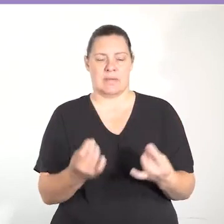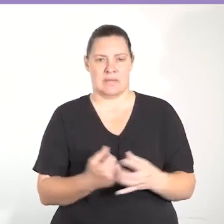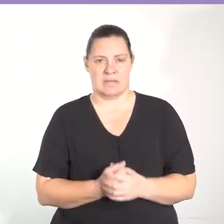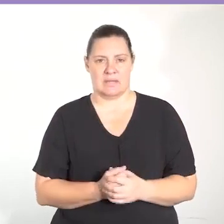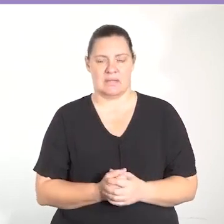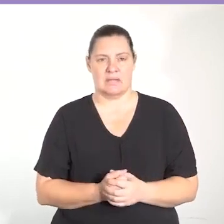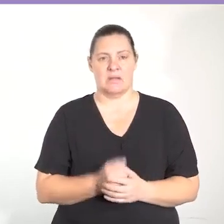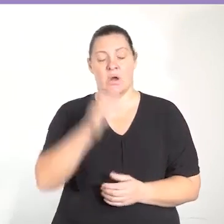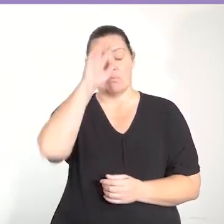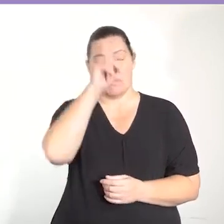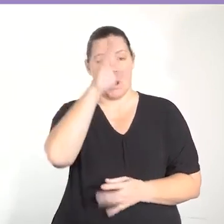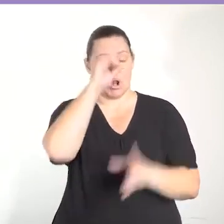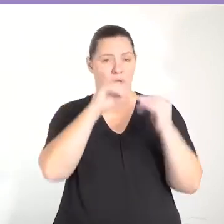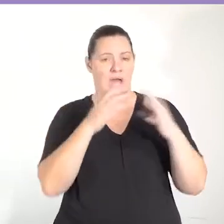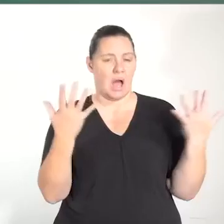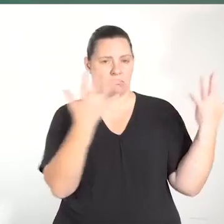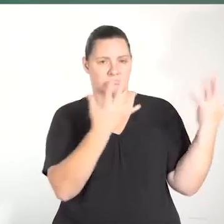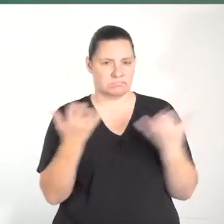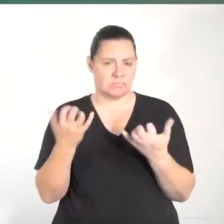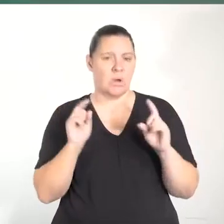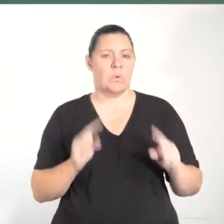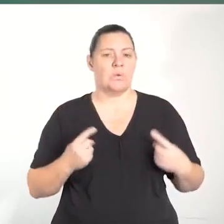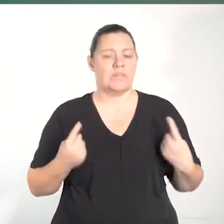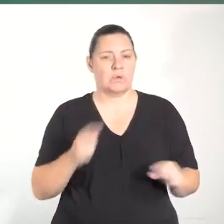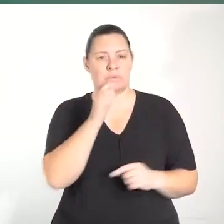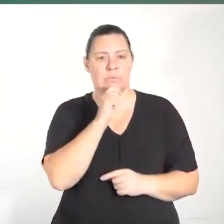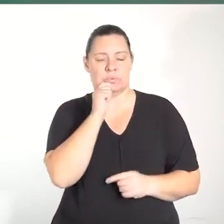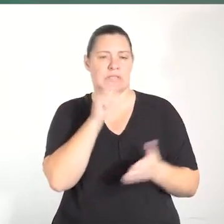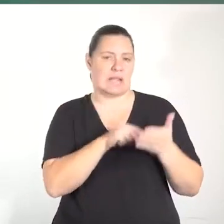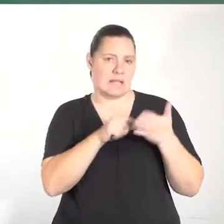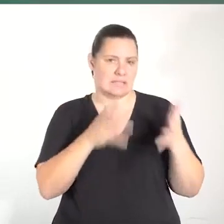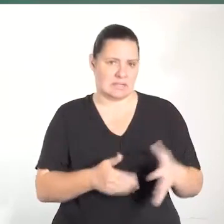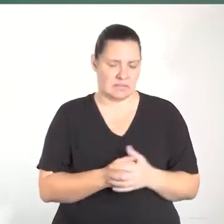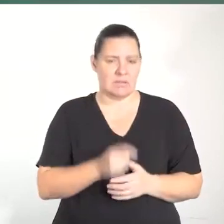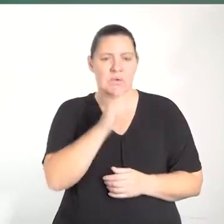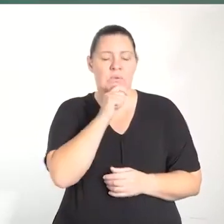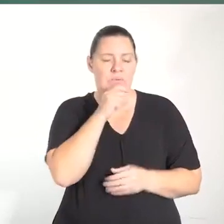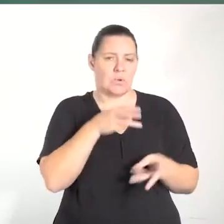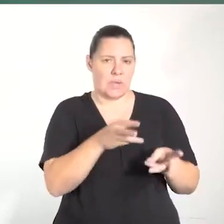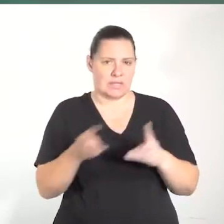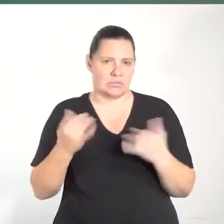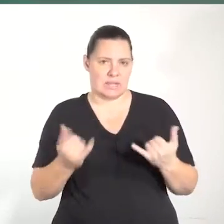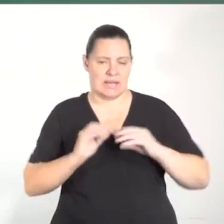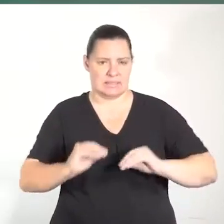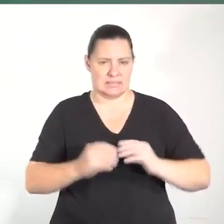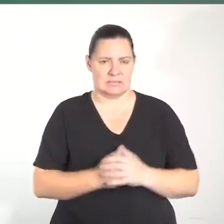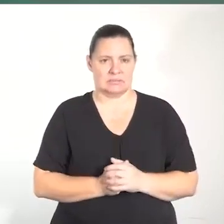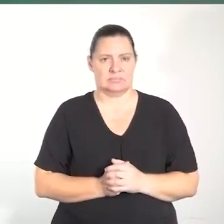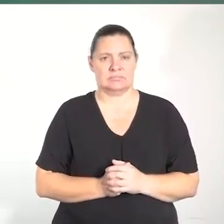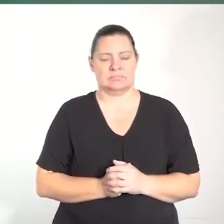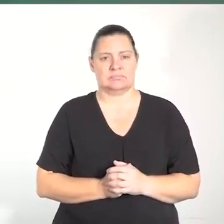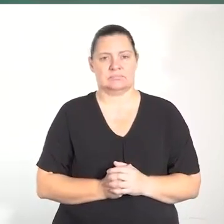numbers. Remember, we learned how to calculate without the use of a calculator. So let's use those methods in today's